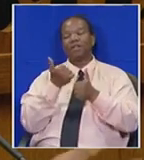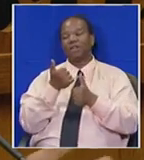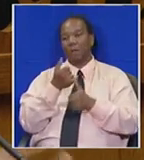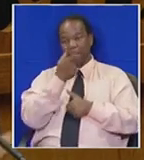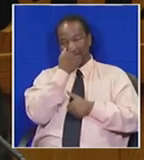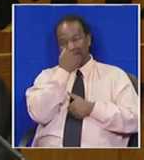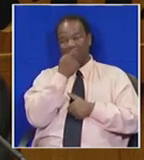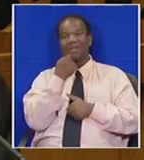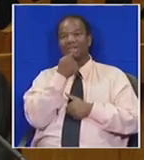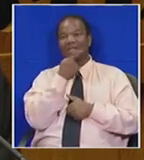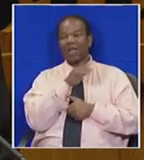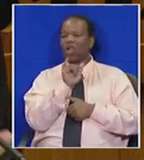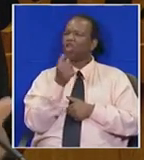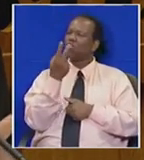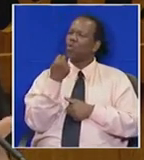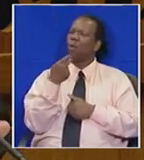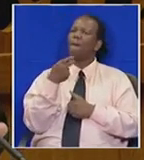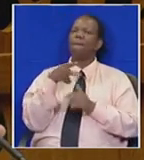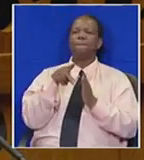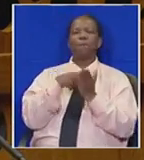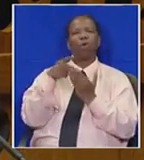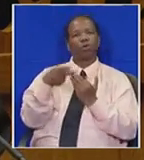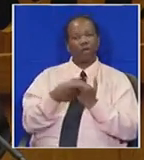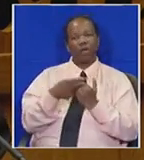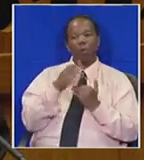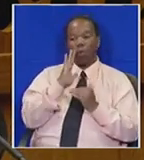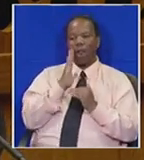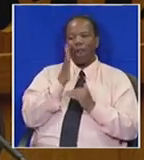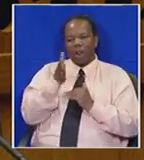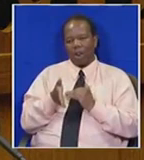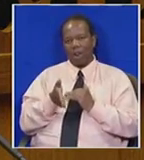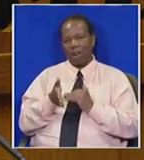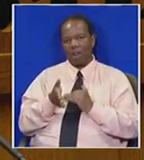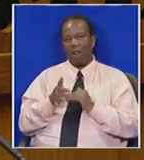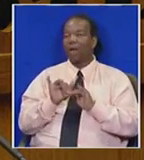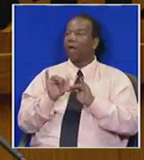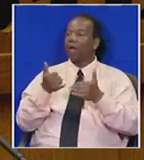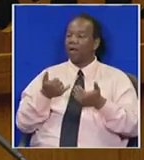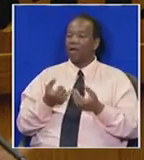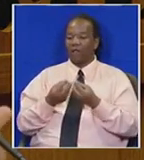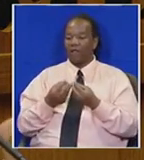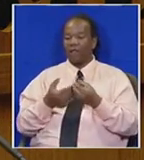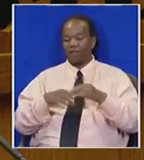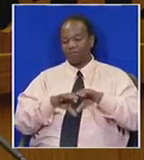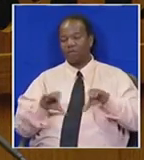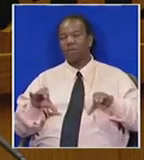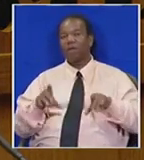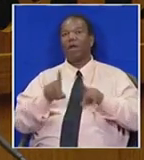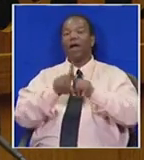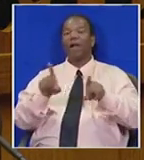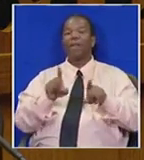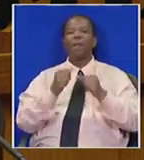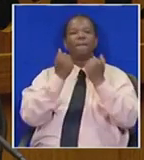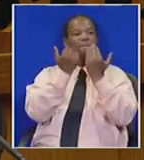of to fast-track new projects will also help to finalize a longer-term project pipeline, and budget processes are